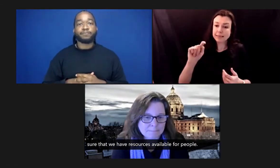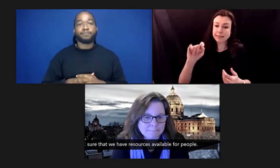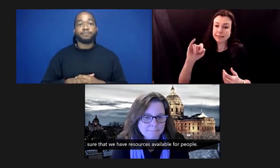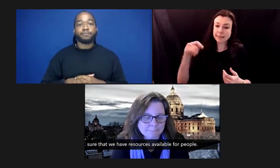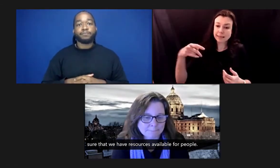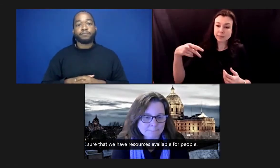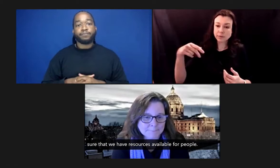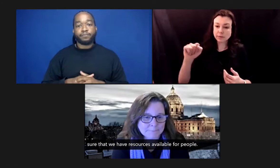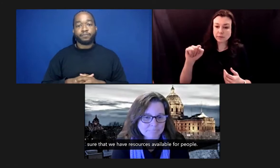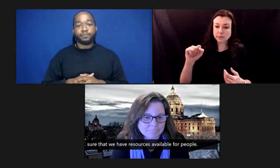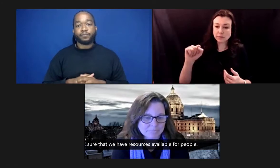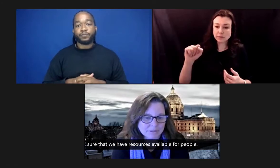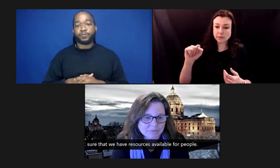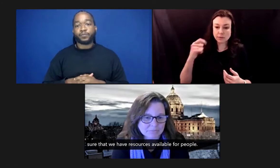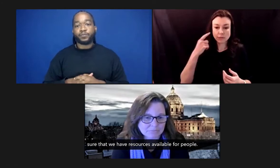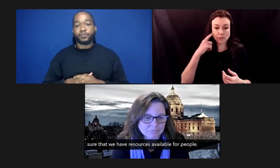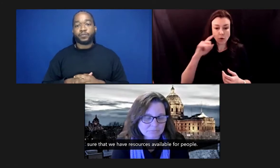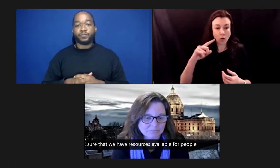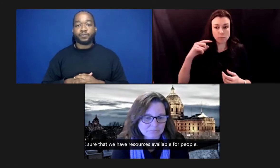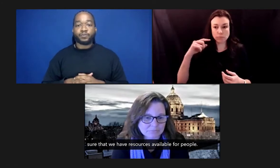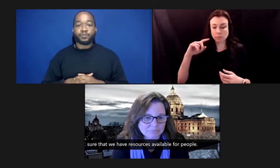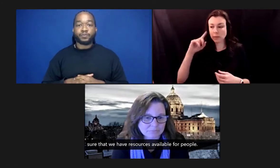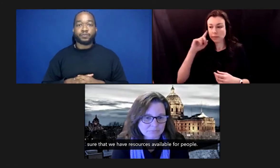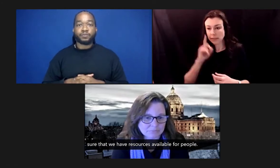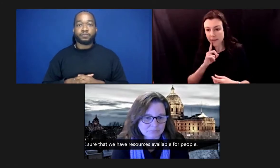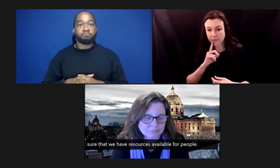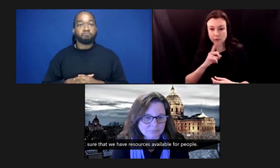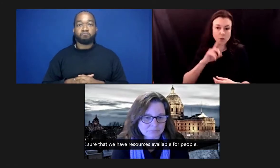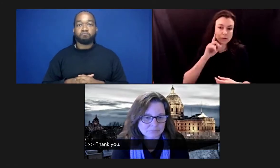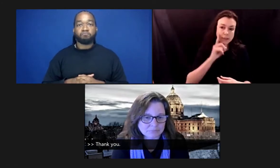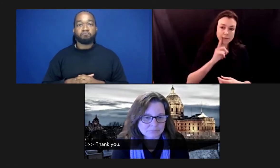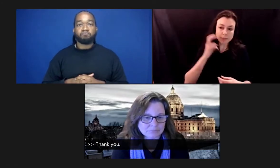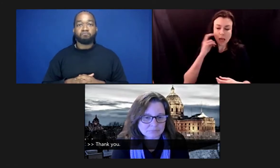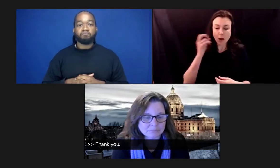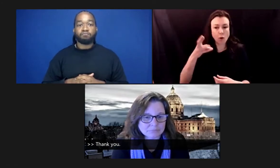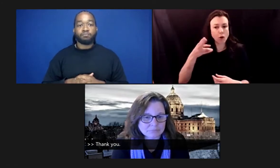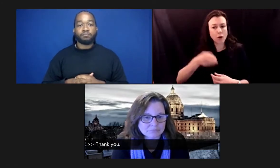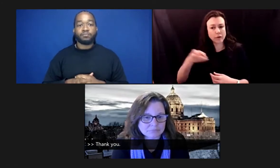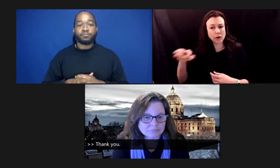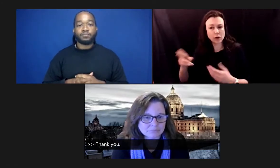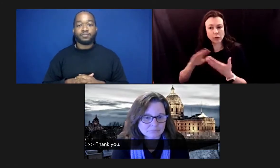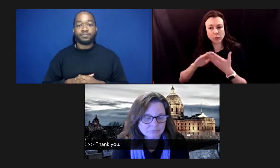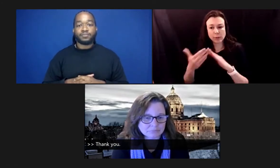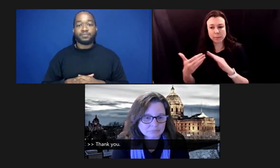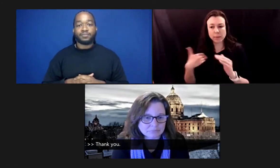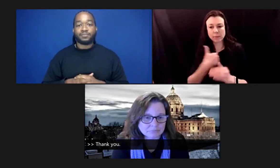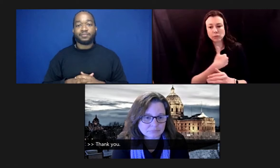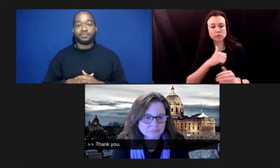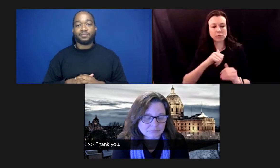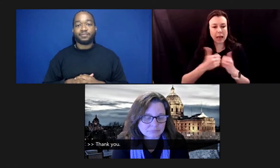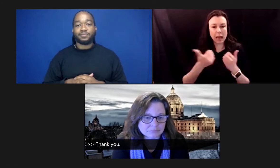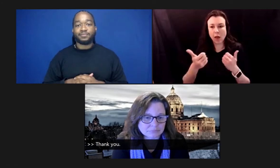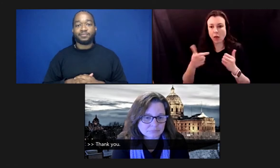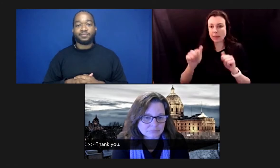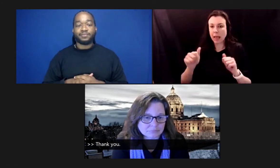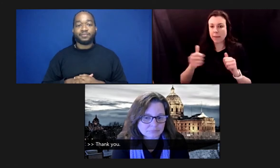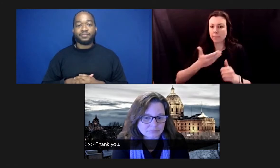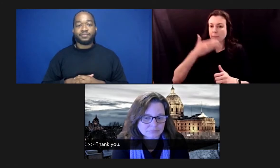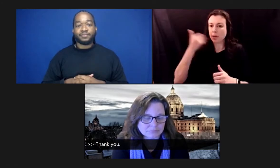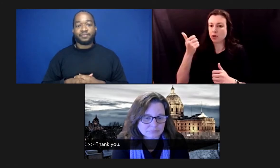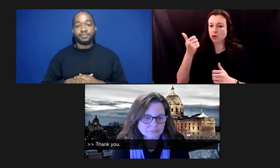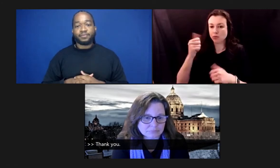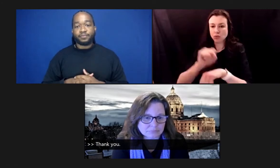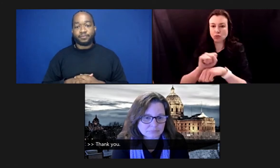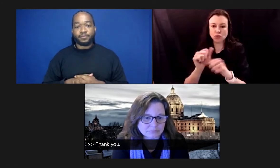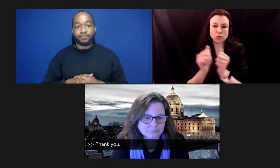Thank you. Do you have any tips for deaf, blind, or hard of hearing community